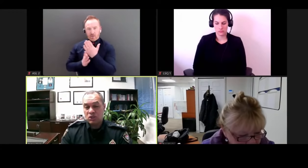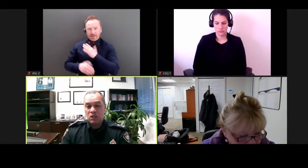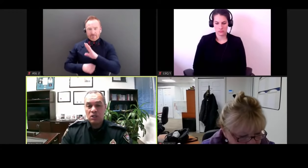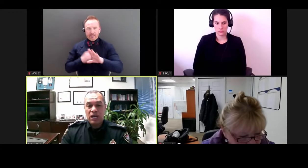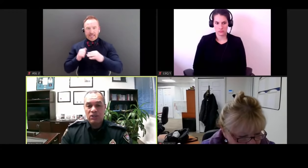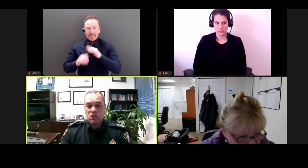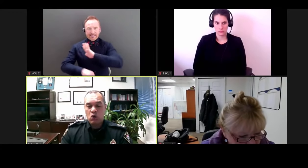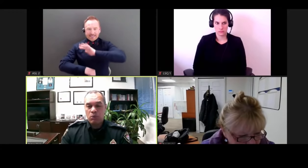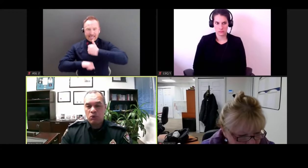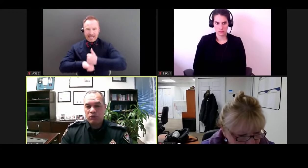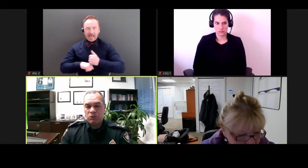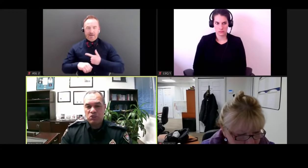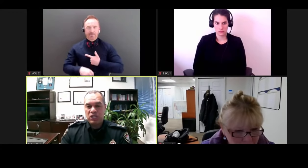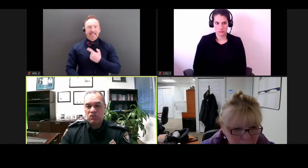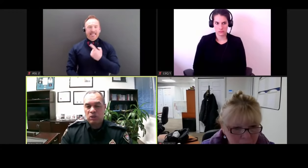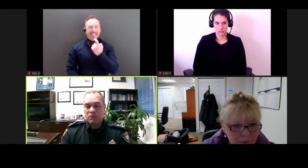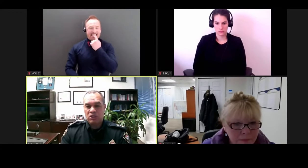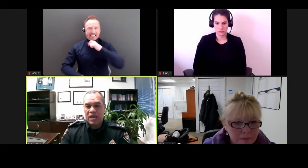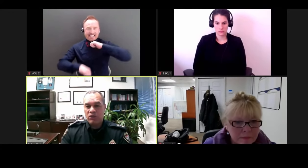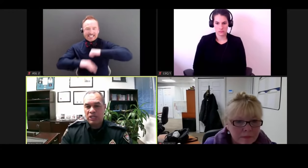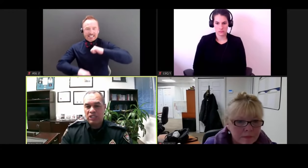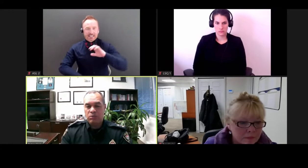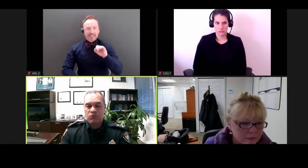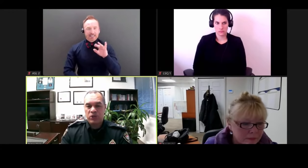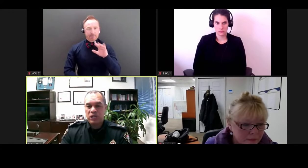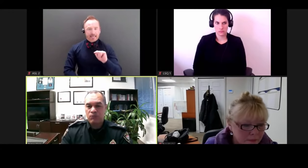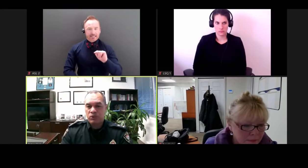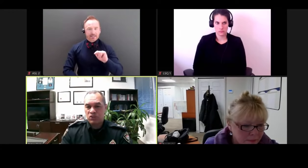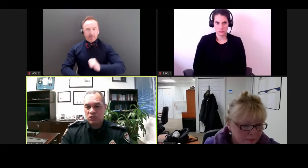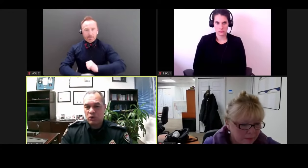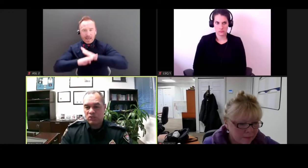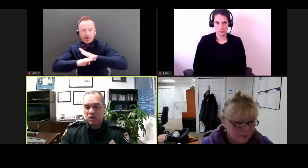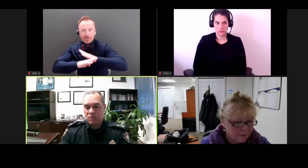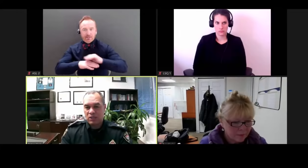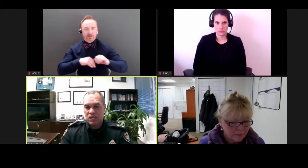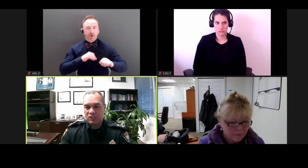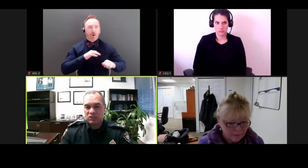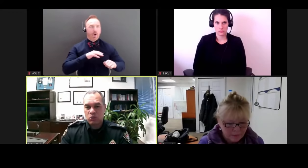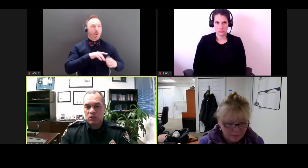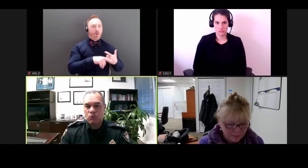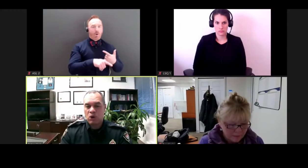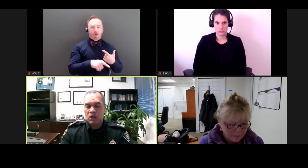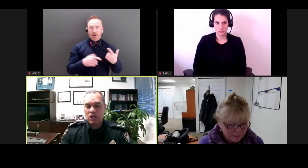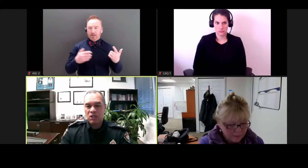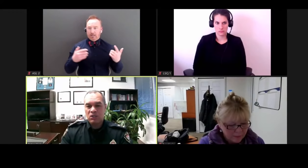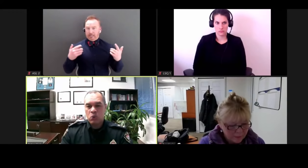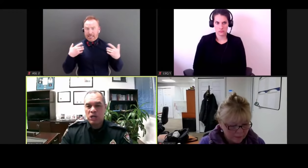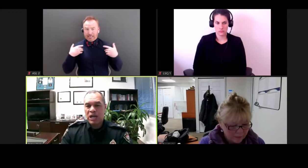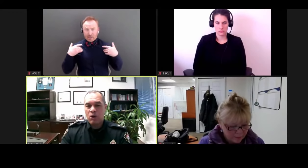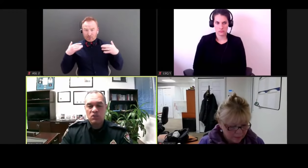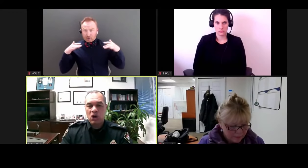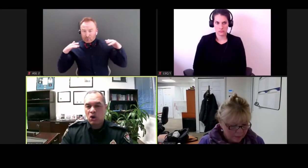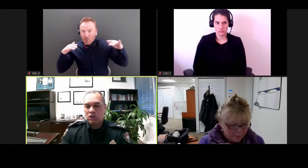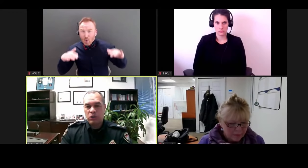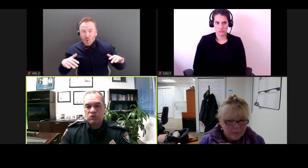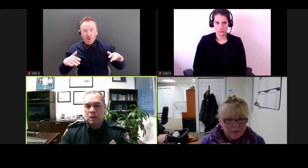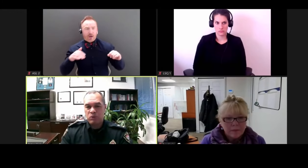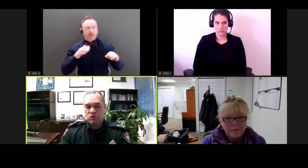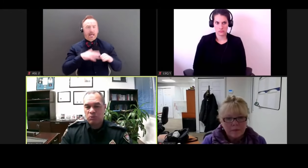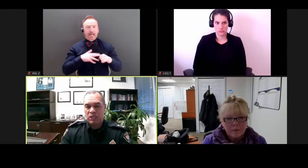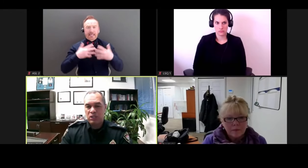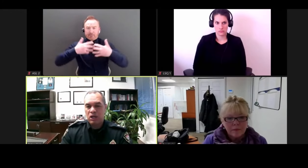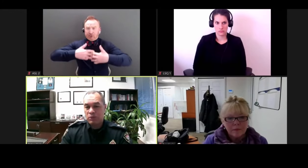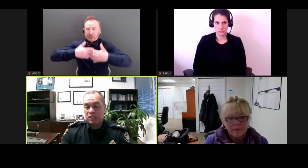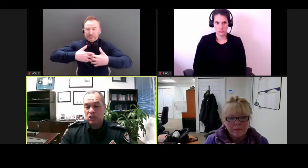used snow removal machines up until now. They need to be freed up for the snow that's coming in the next 24 to 48 hours. All of those